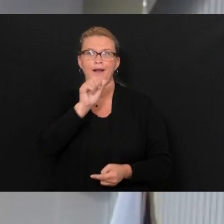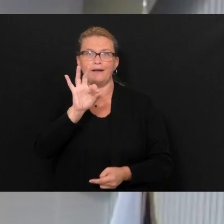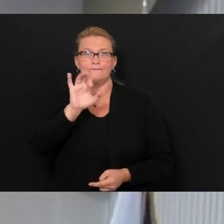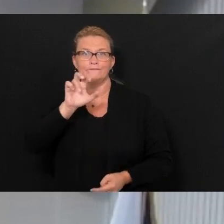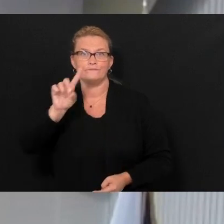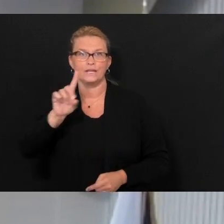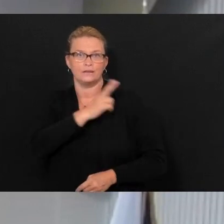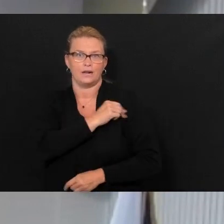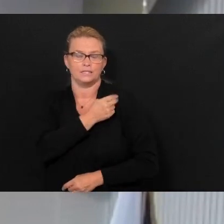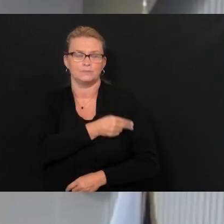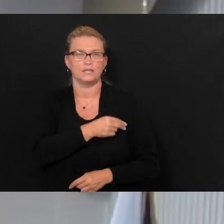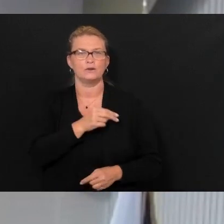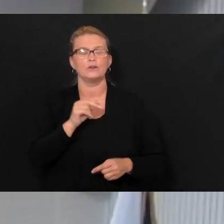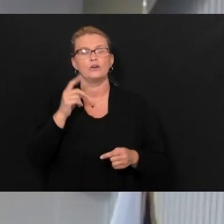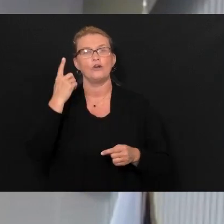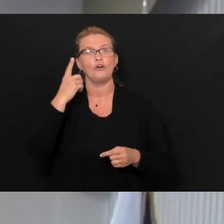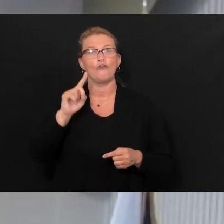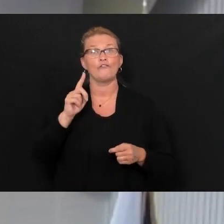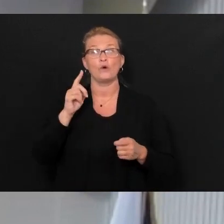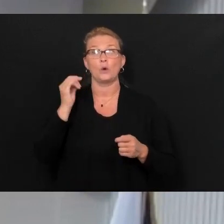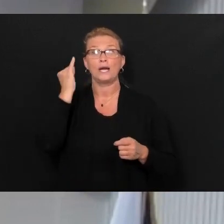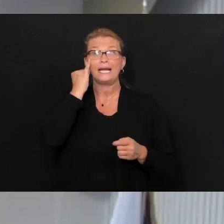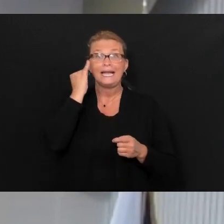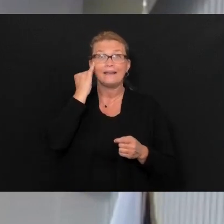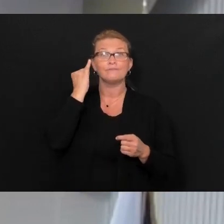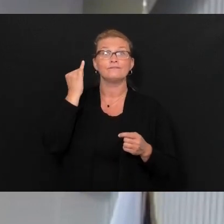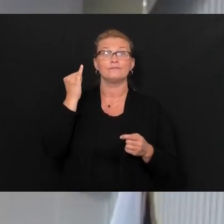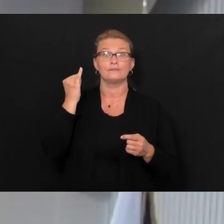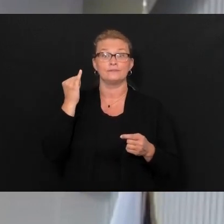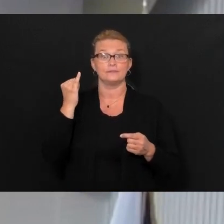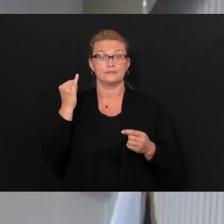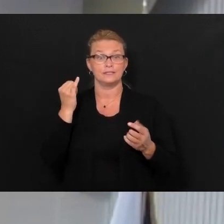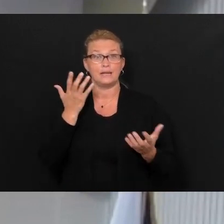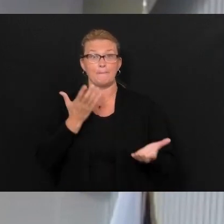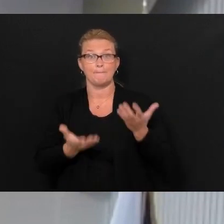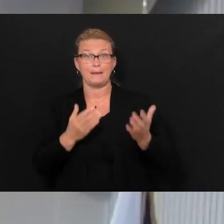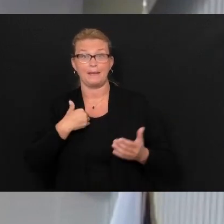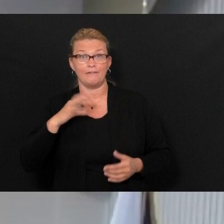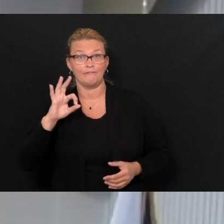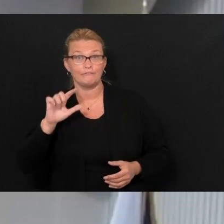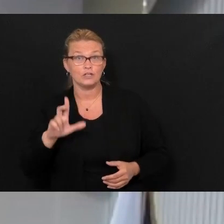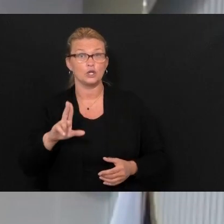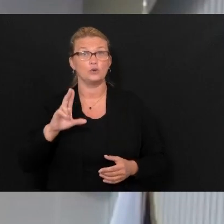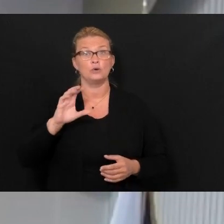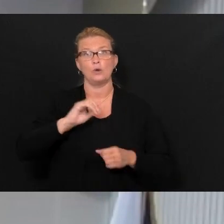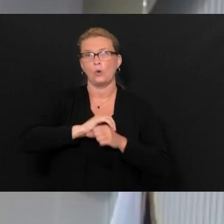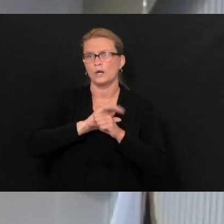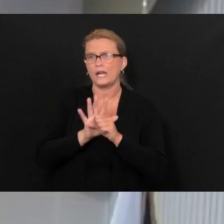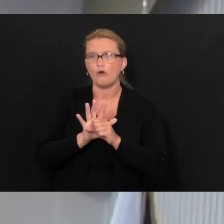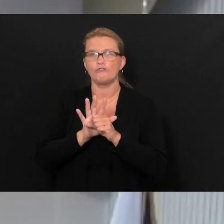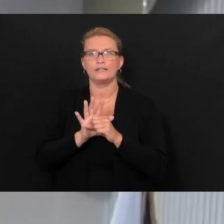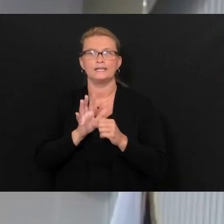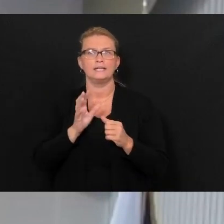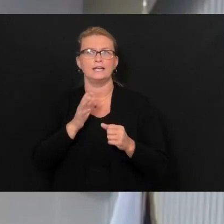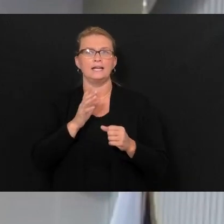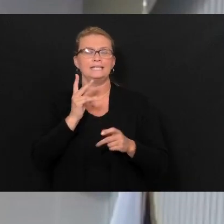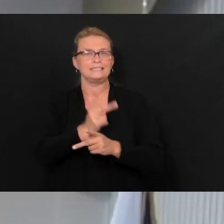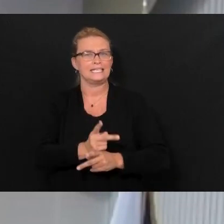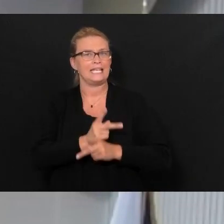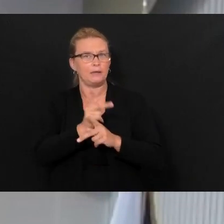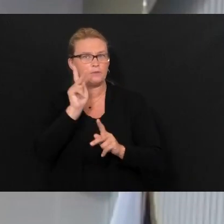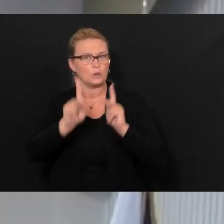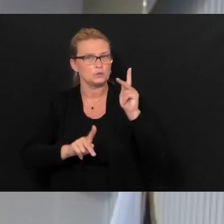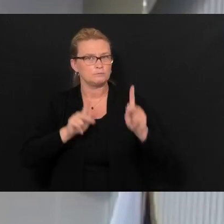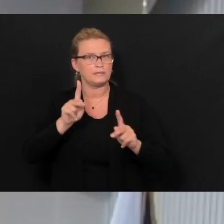patients who in the fall who might have flu, might have COVID, to keep those folks in terms